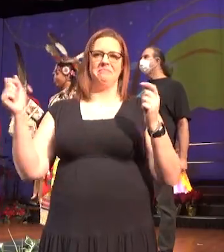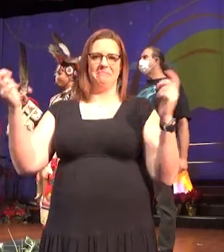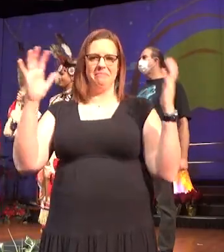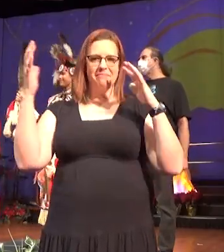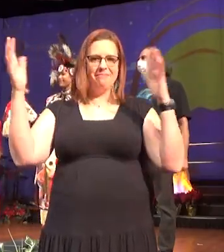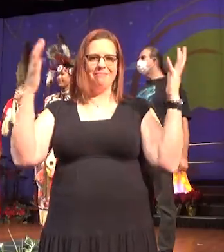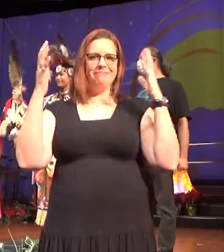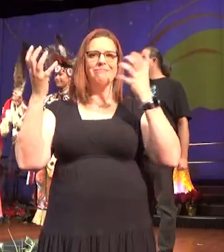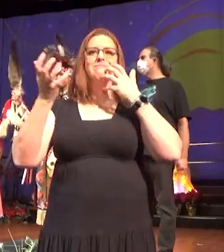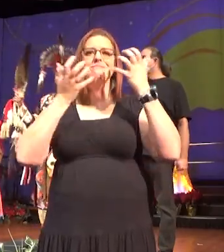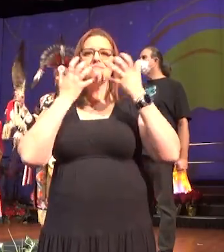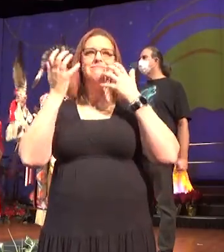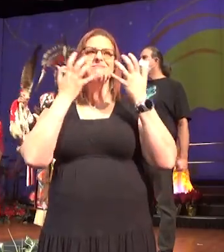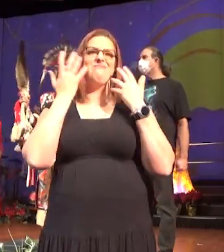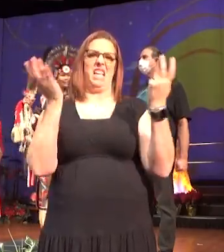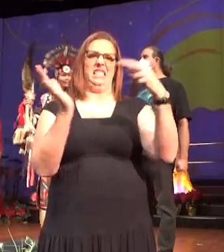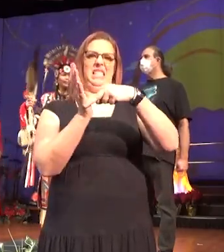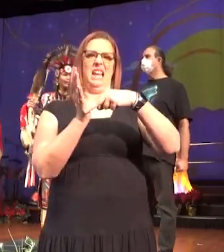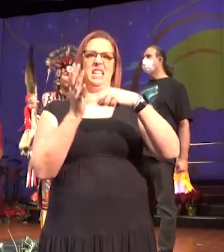Yeah.